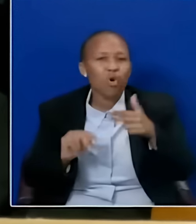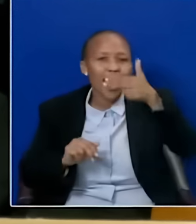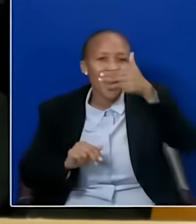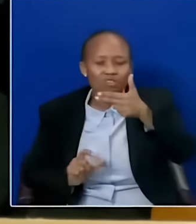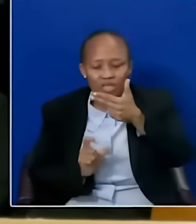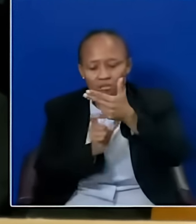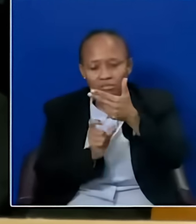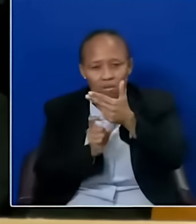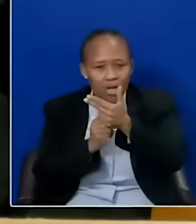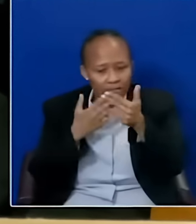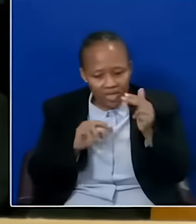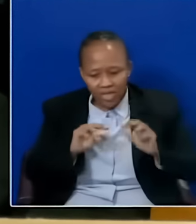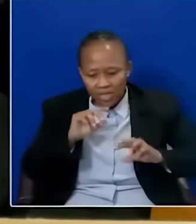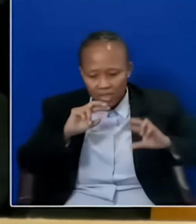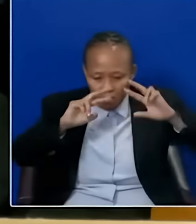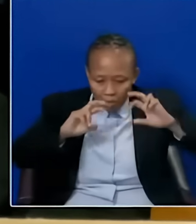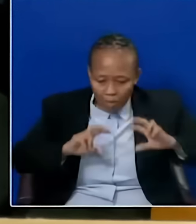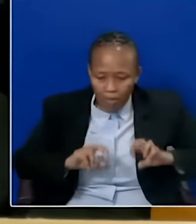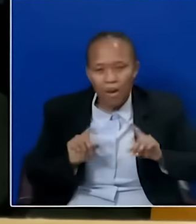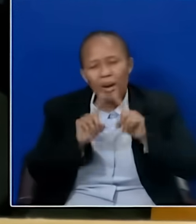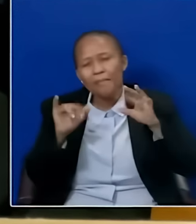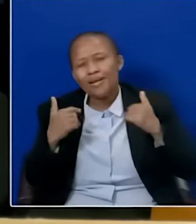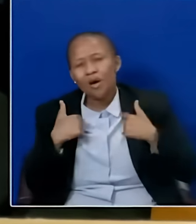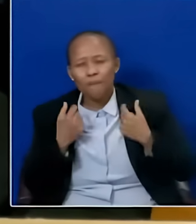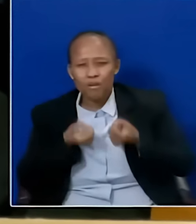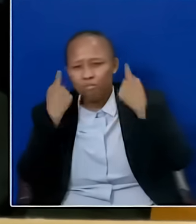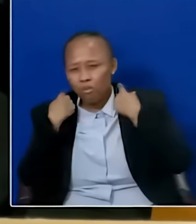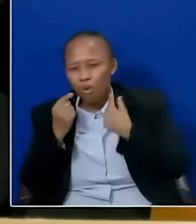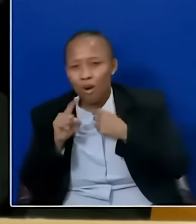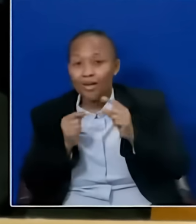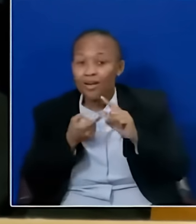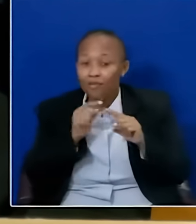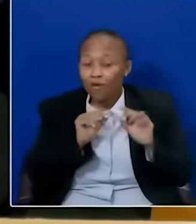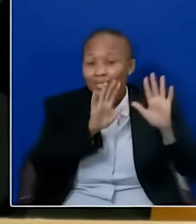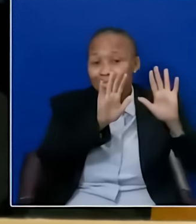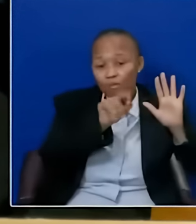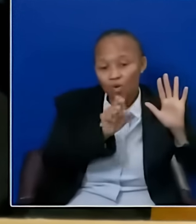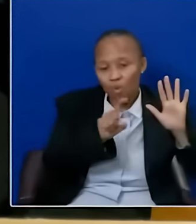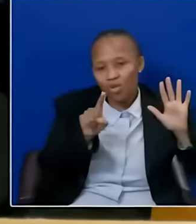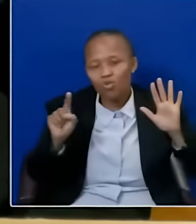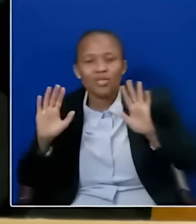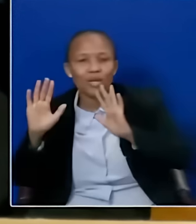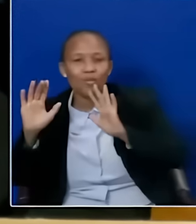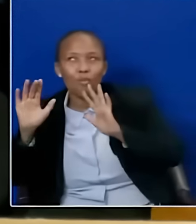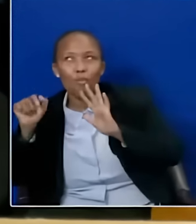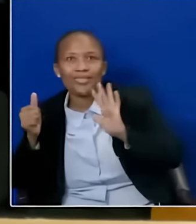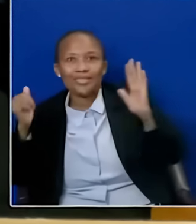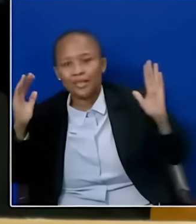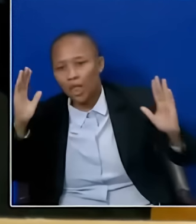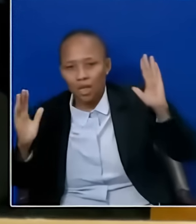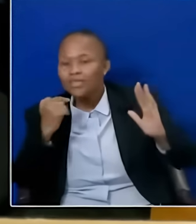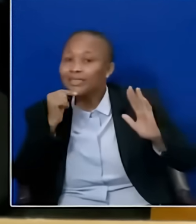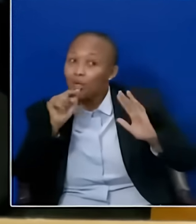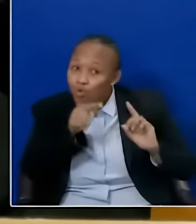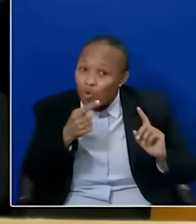not understanding is where in this 10.1 to 10.6 do you say he makes findings about